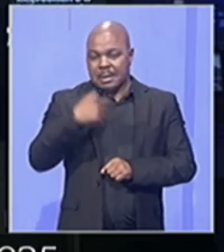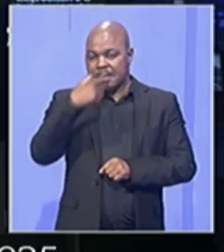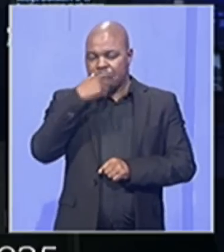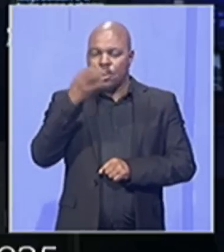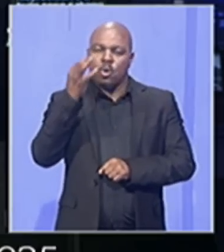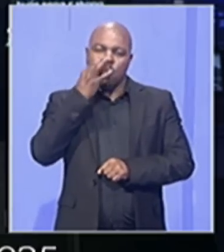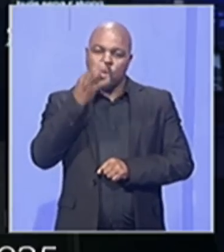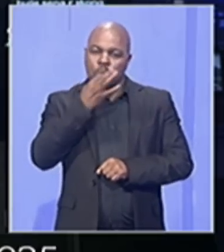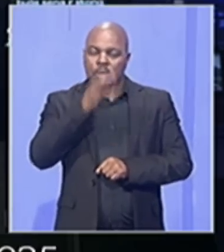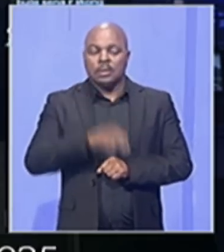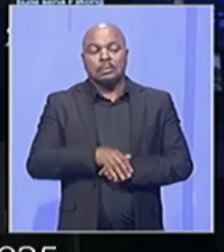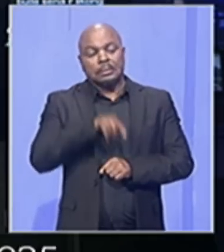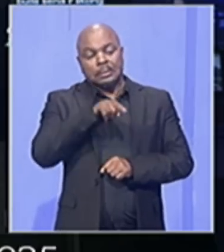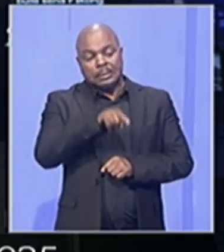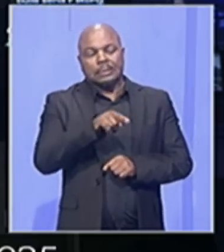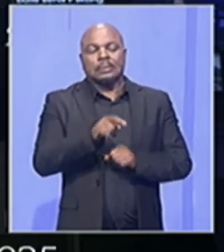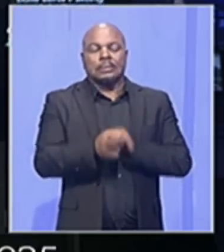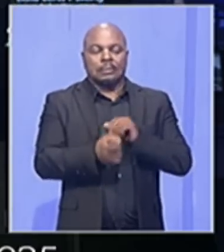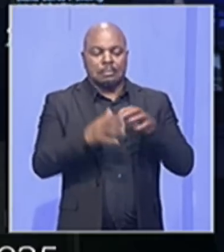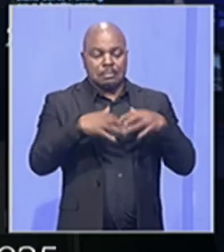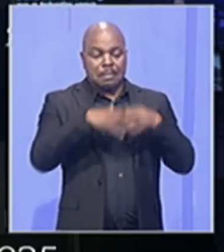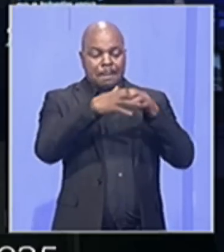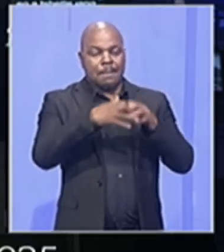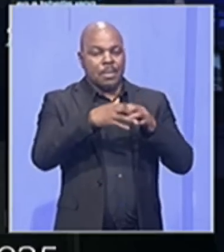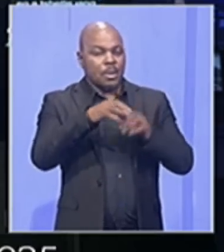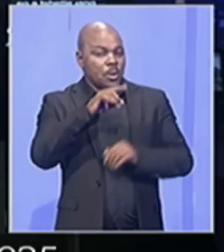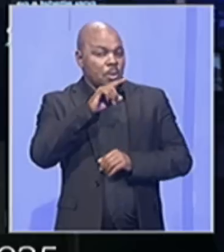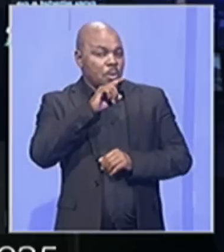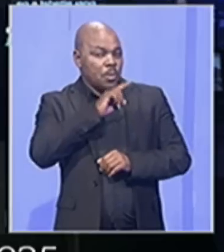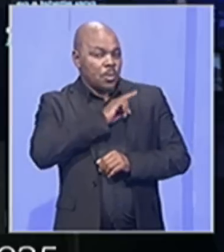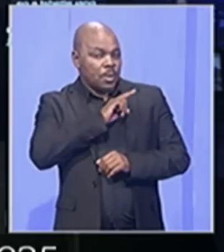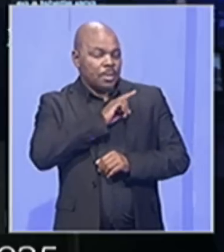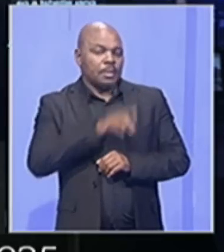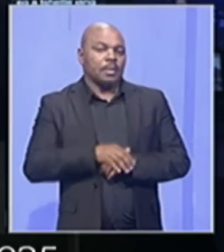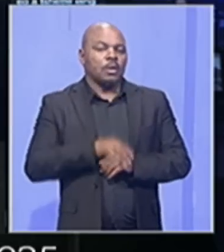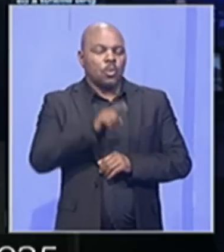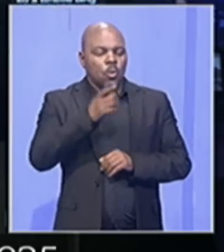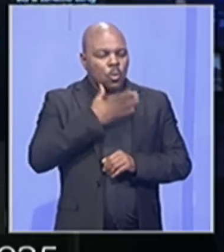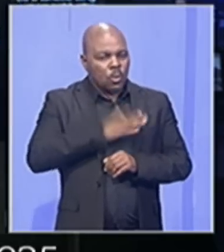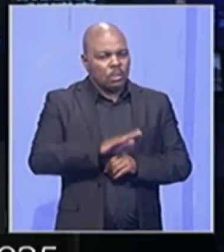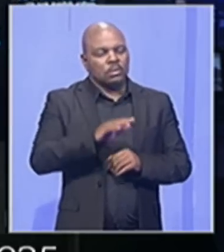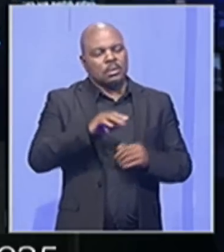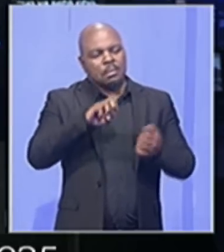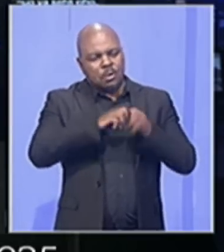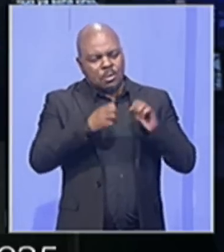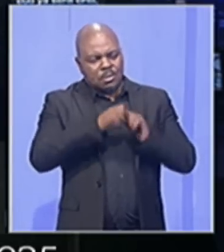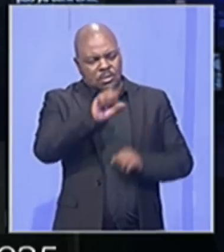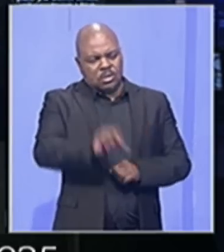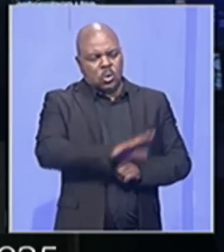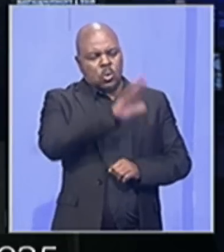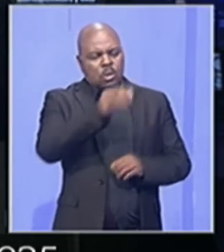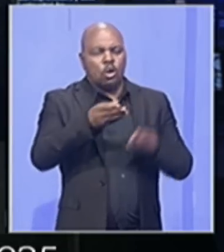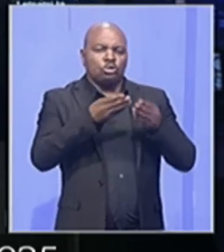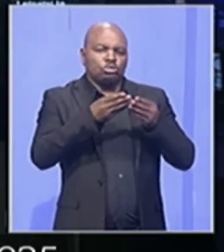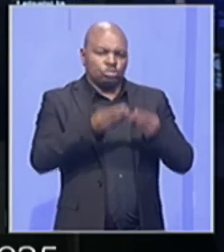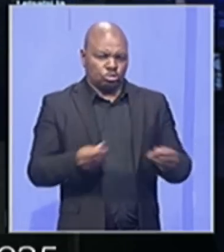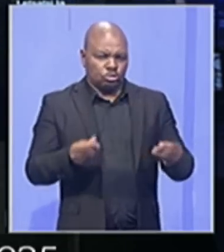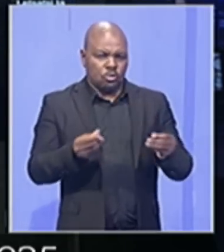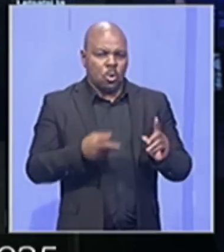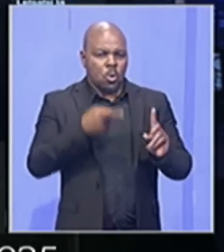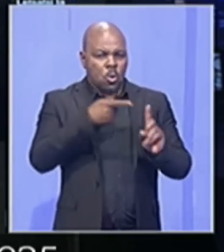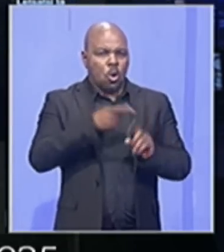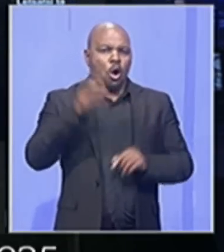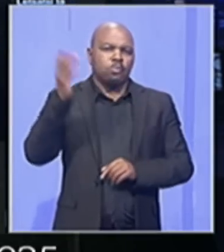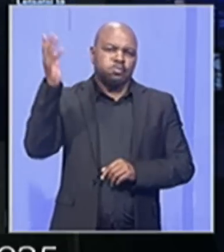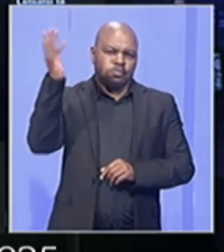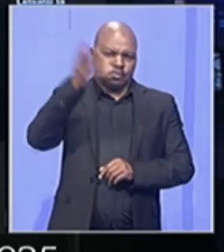boletse hore sena se tla nakong ena eo puo se tla nakong ena e le ho rarolla mathata a etsahalang ka hara naha. O ne a tshetleha puo